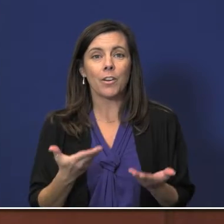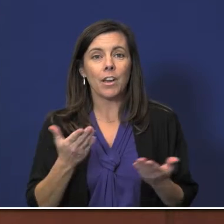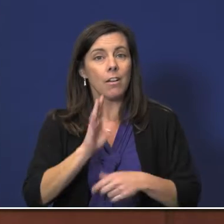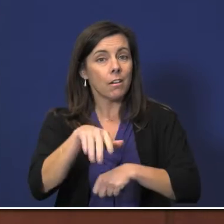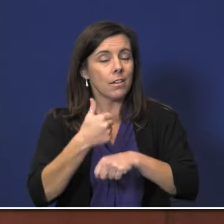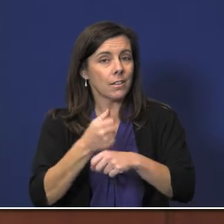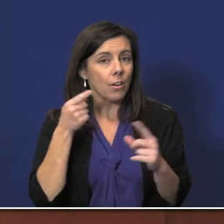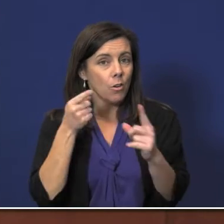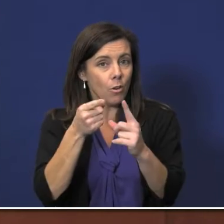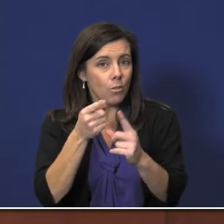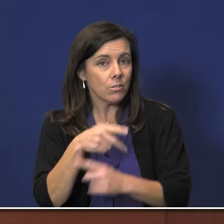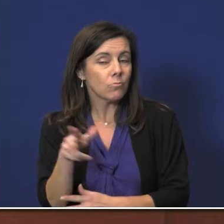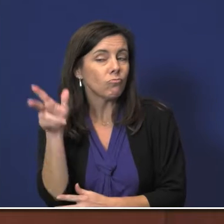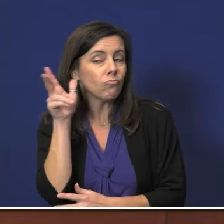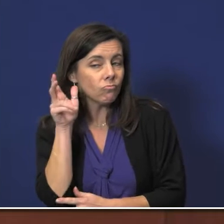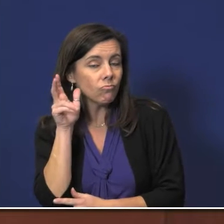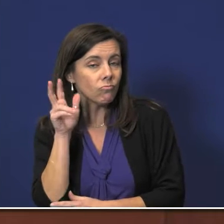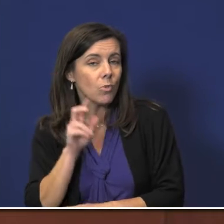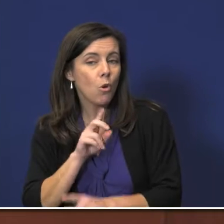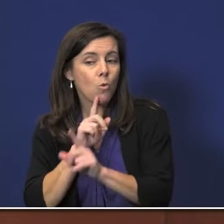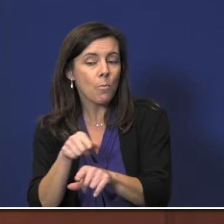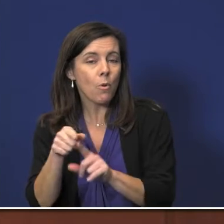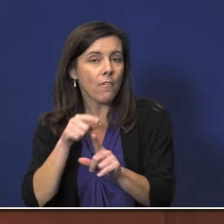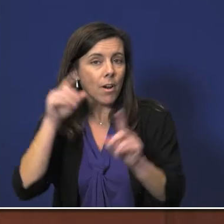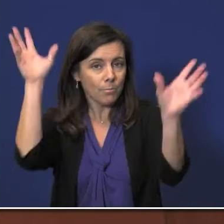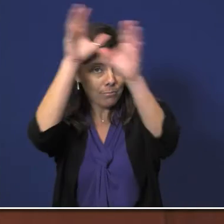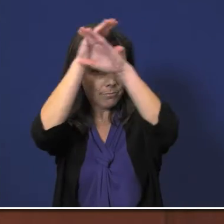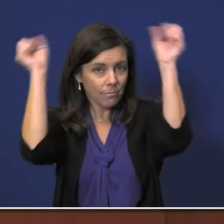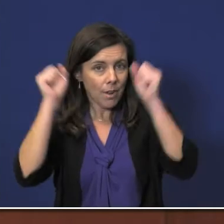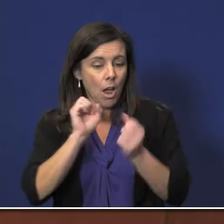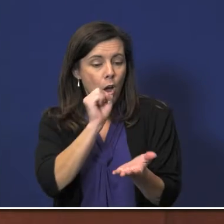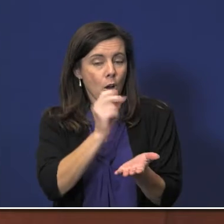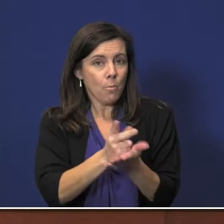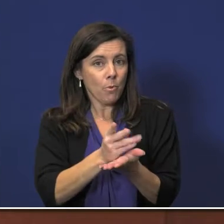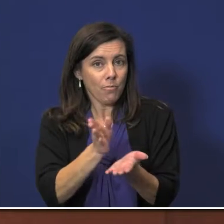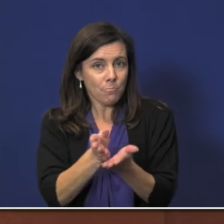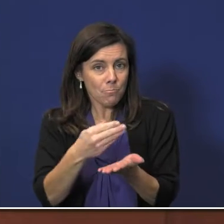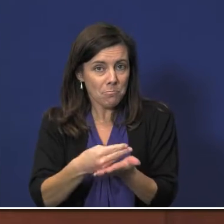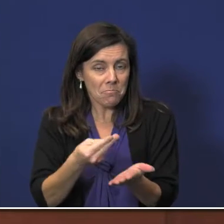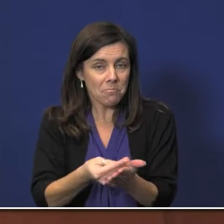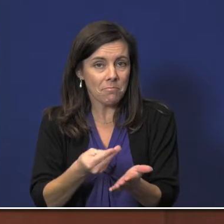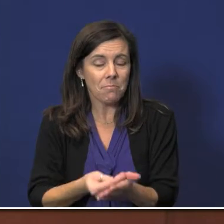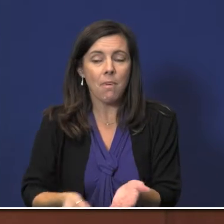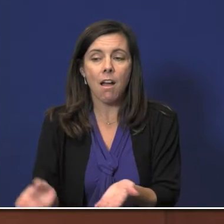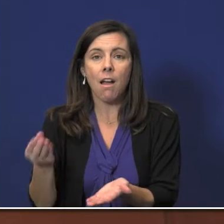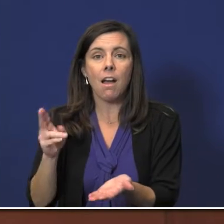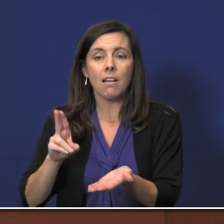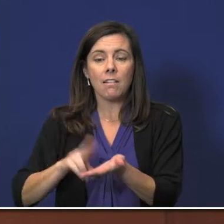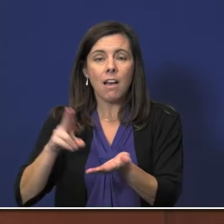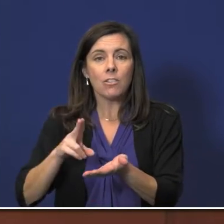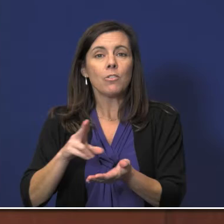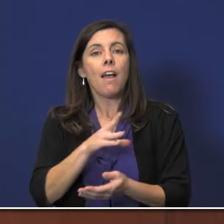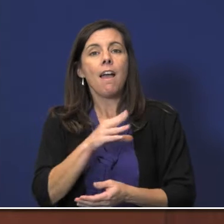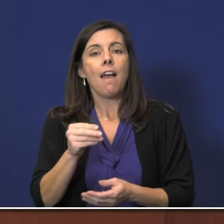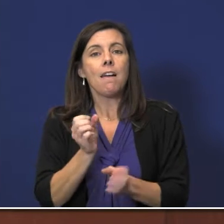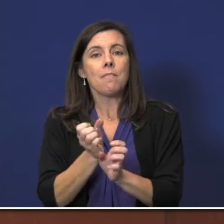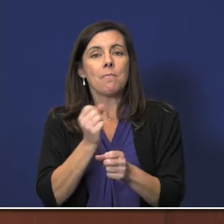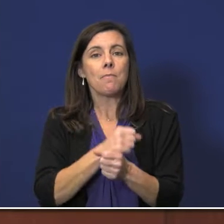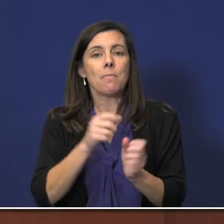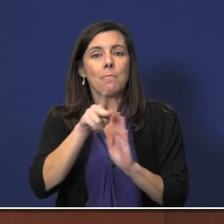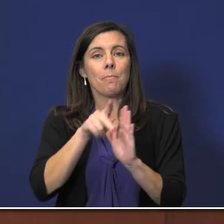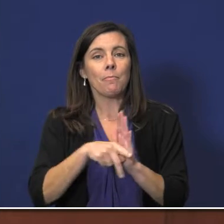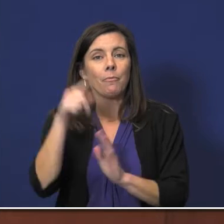goals, listen to reports from the superintendent, approve budgets, contracts, personnel appointments, and make policy for the